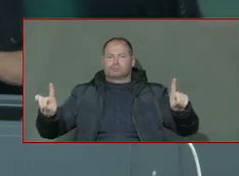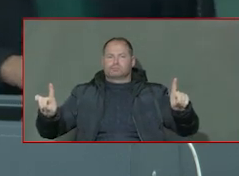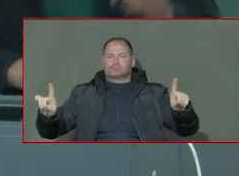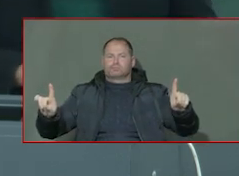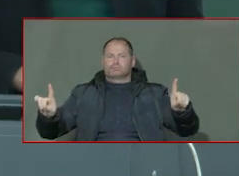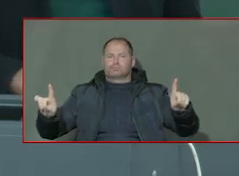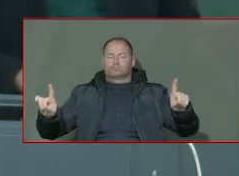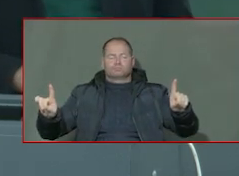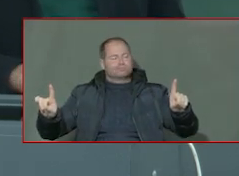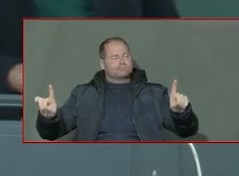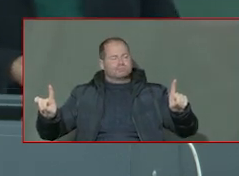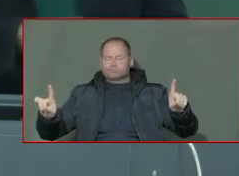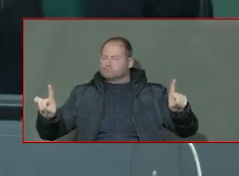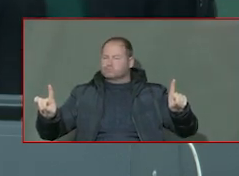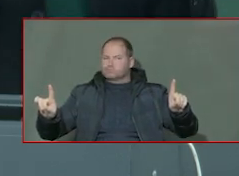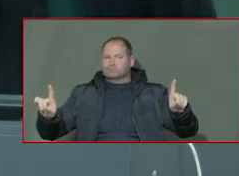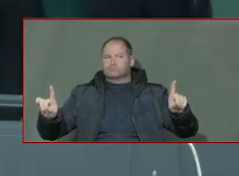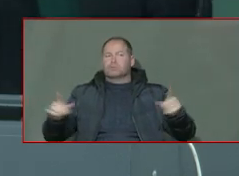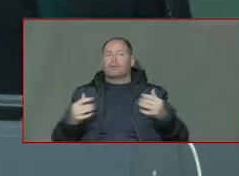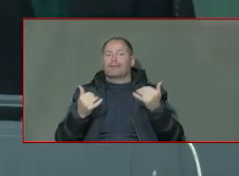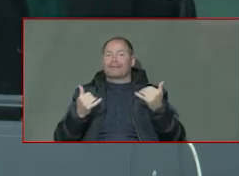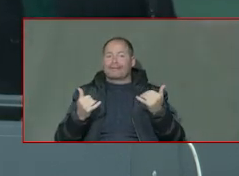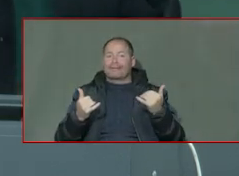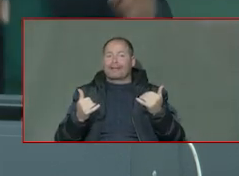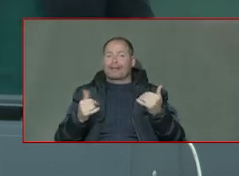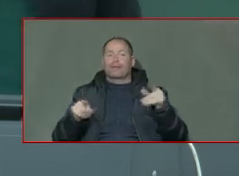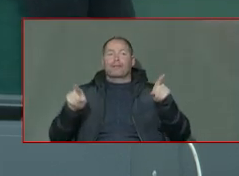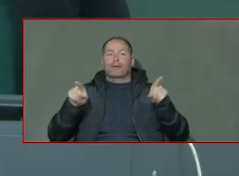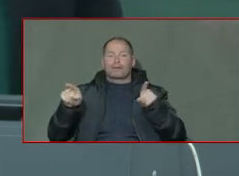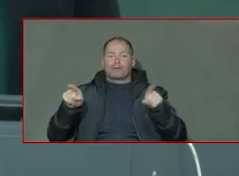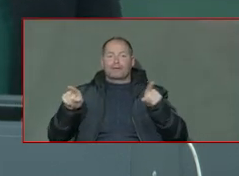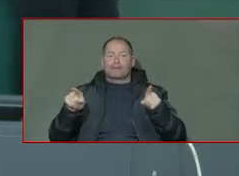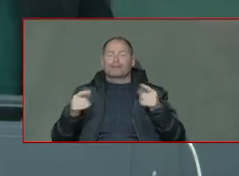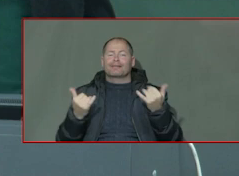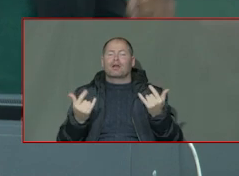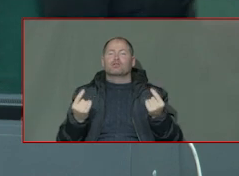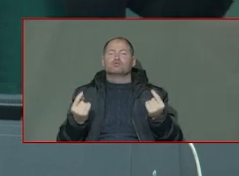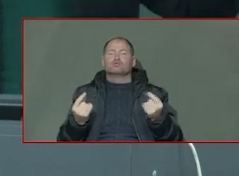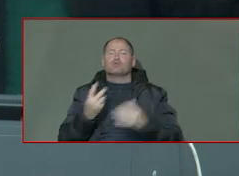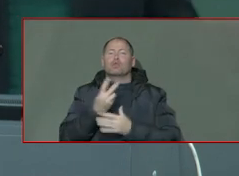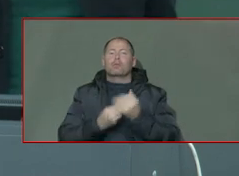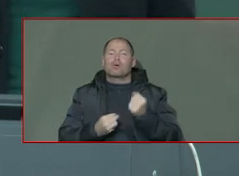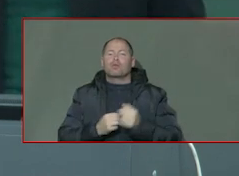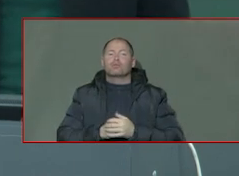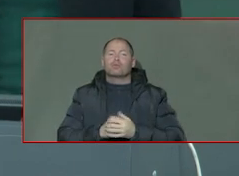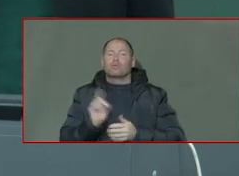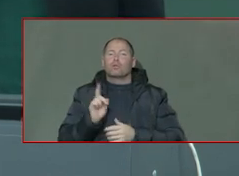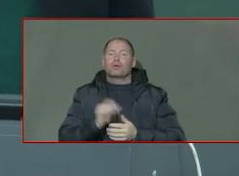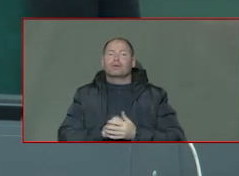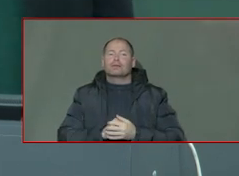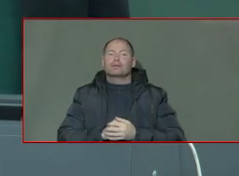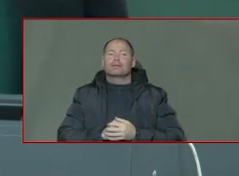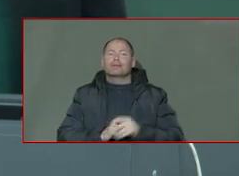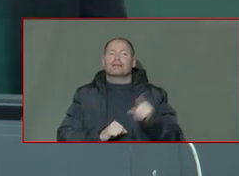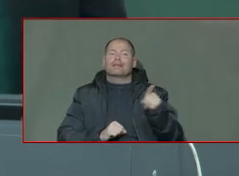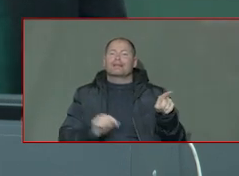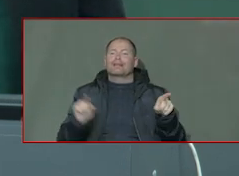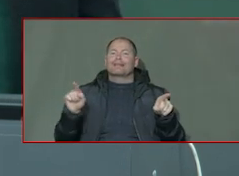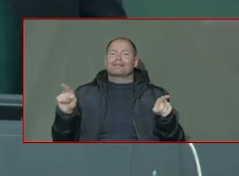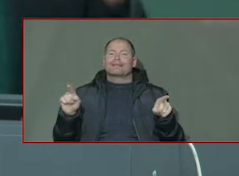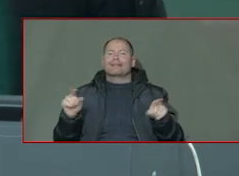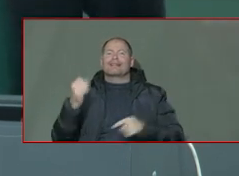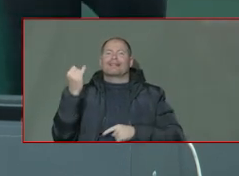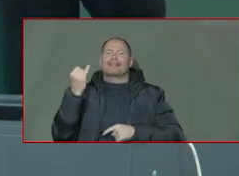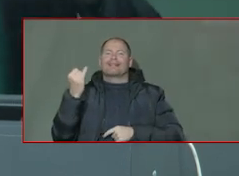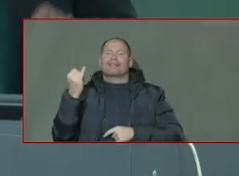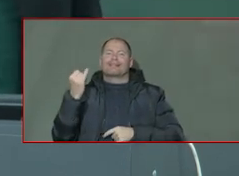the two separate strands, both strands, they do what? They serve as a what? As a template